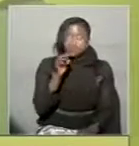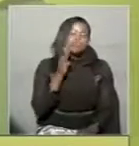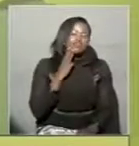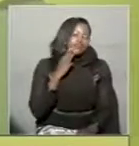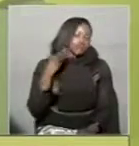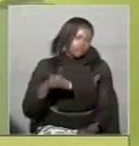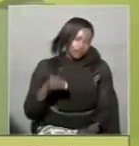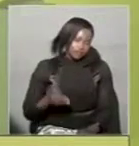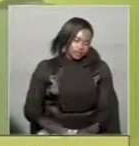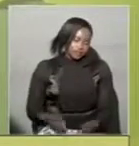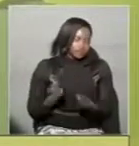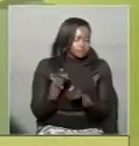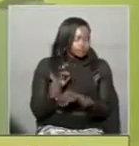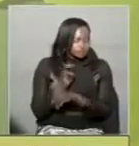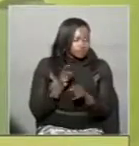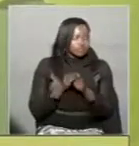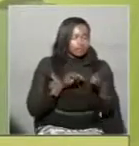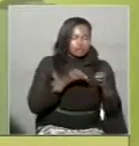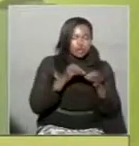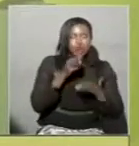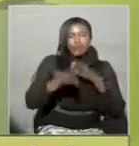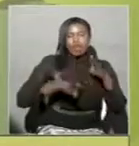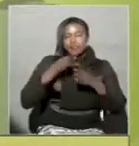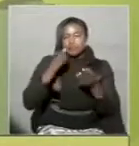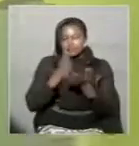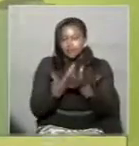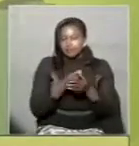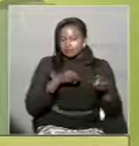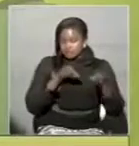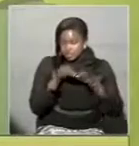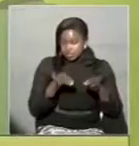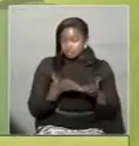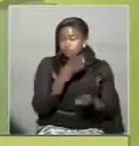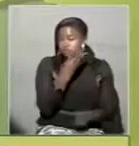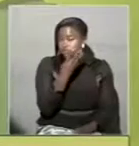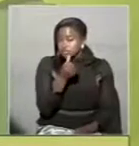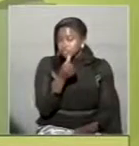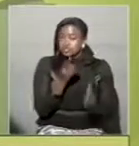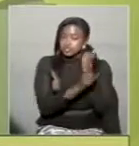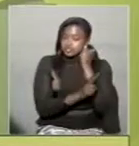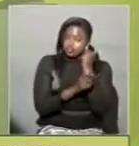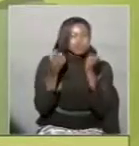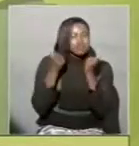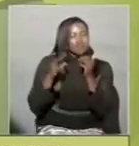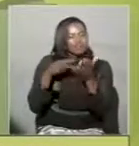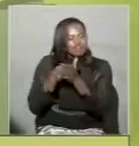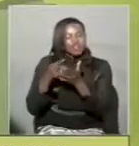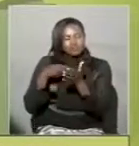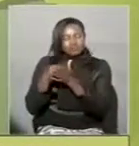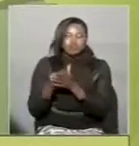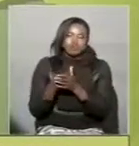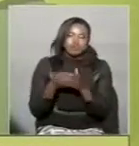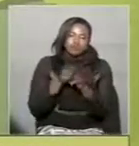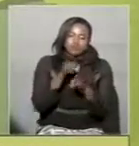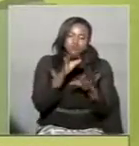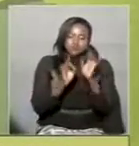being supervised and managed by the World Bank. So 46 districts which were performing poorly in every way were picked and